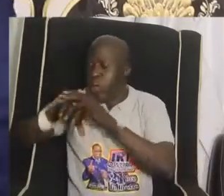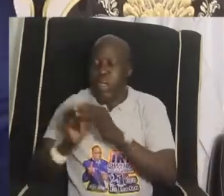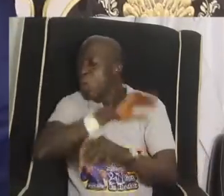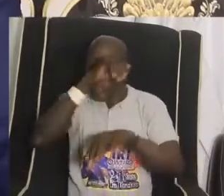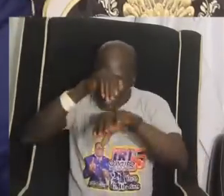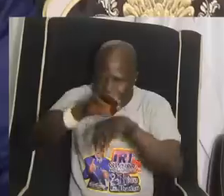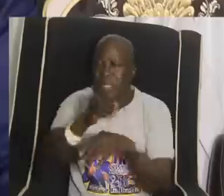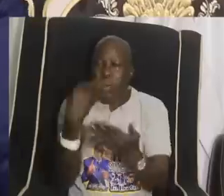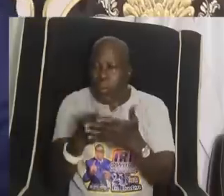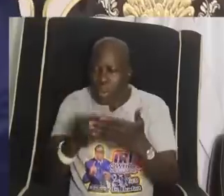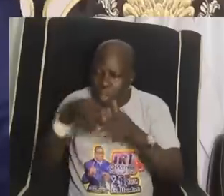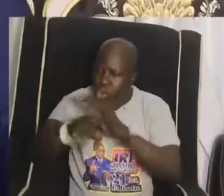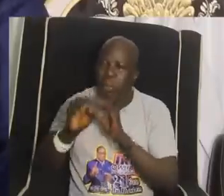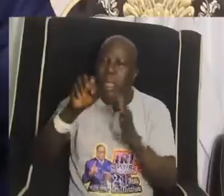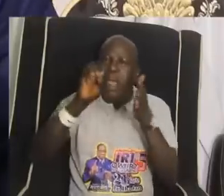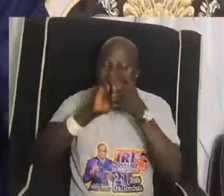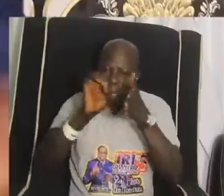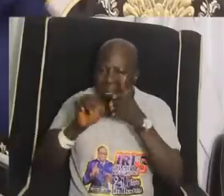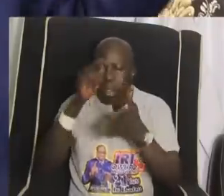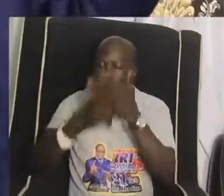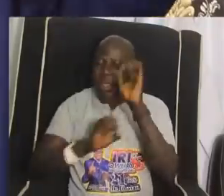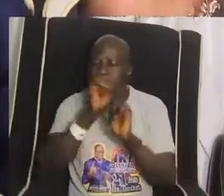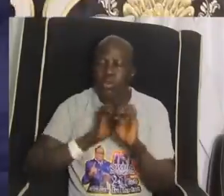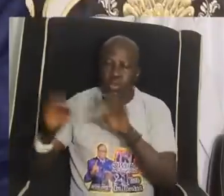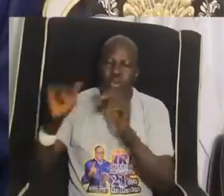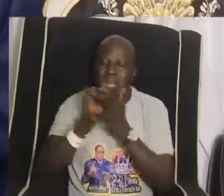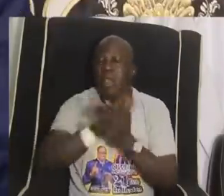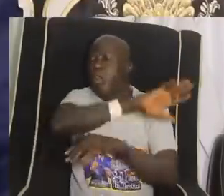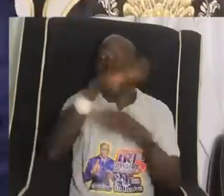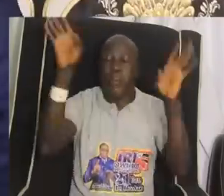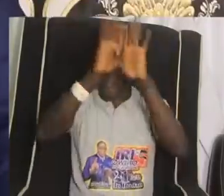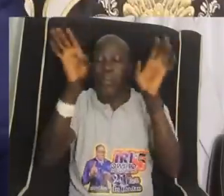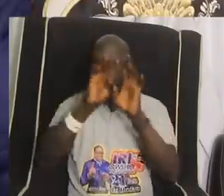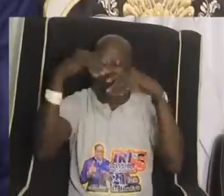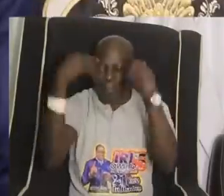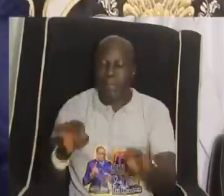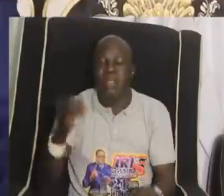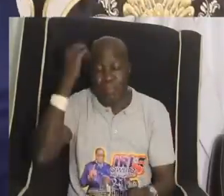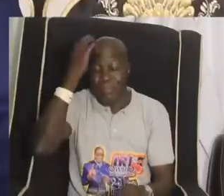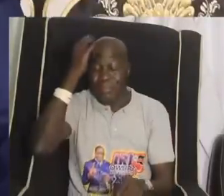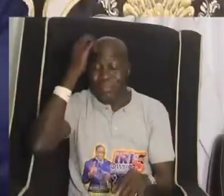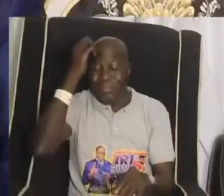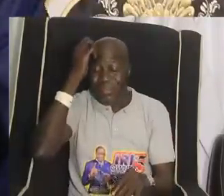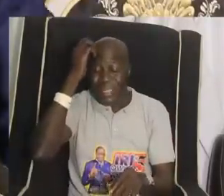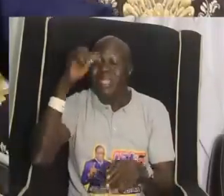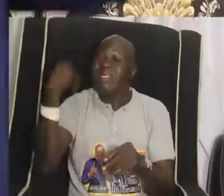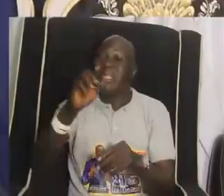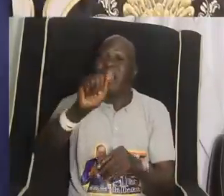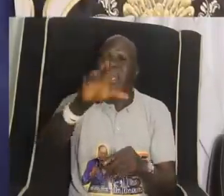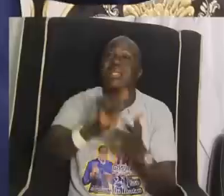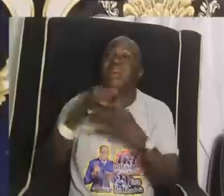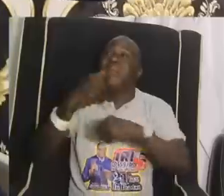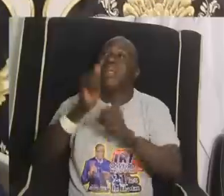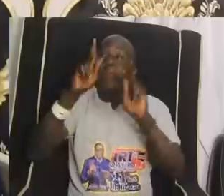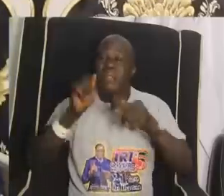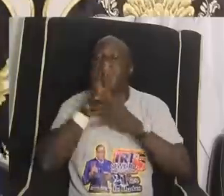him. I no sale bo bo bo best senior yen o bo yen de se I like him man je kinu yen o do I like to make you happy e gbo wa